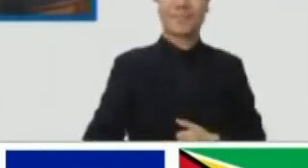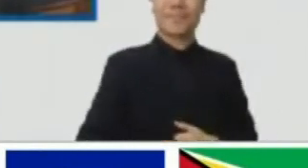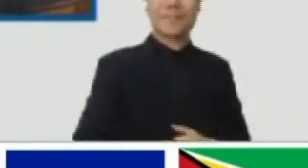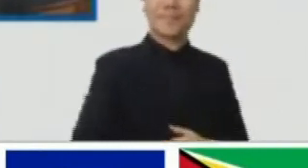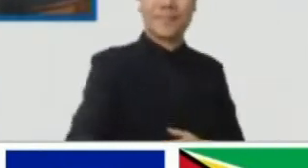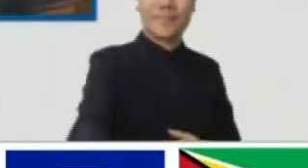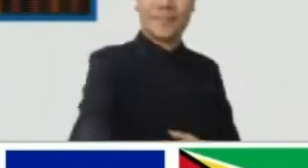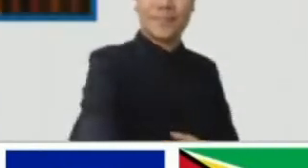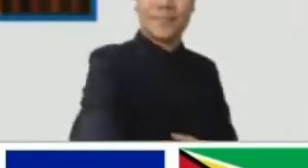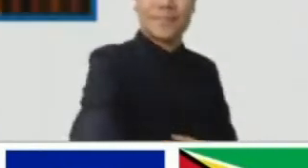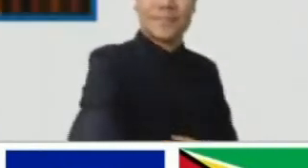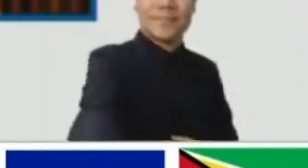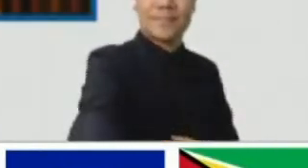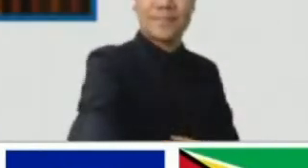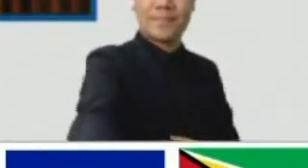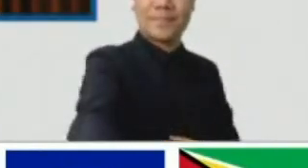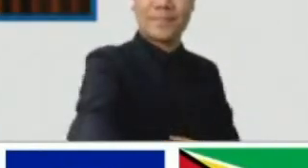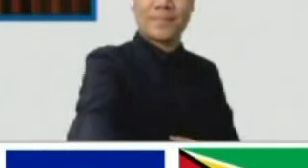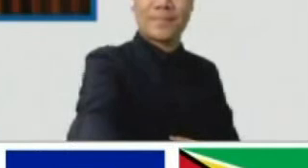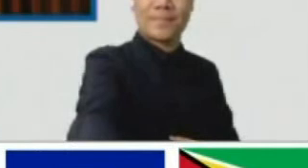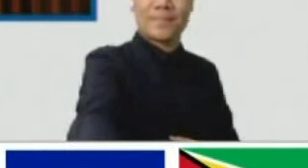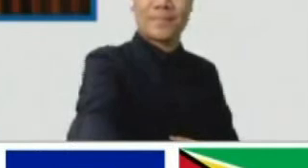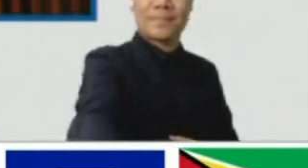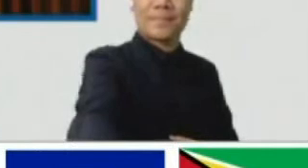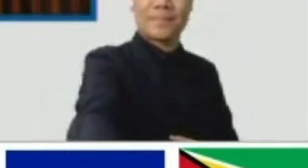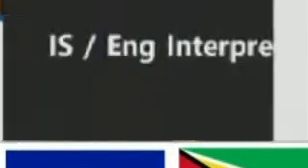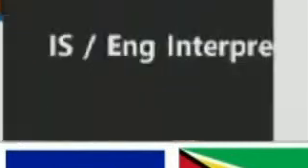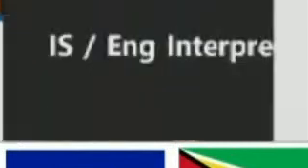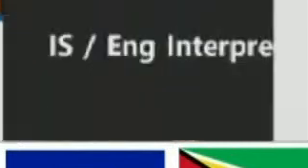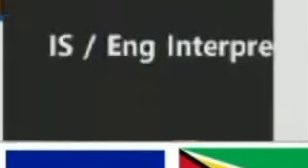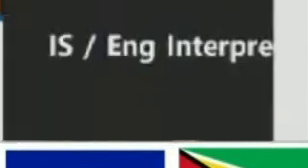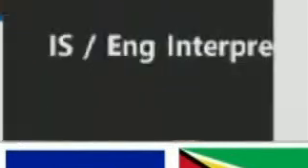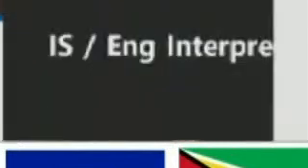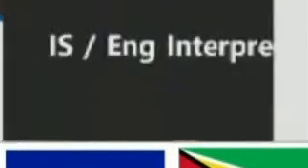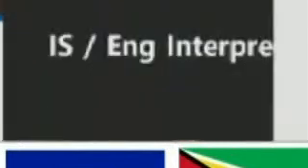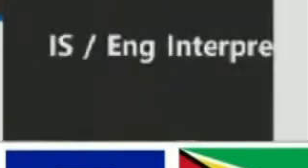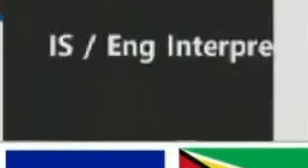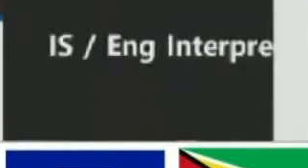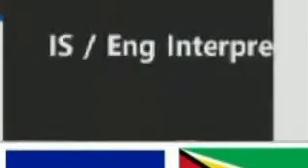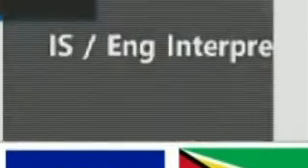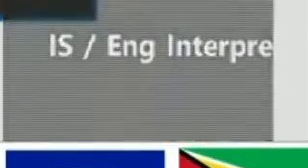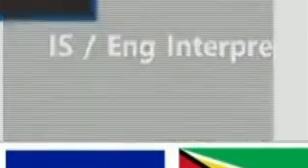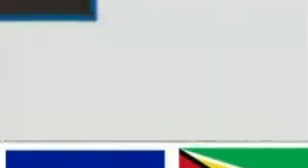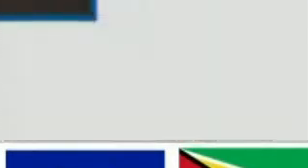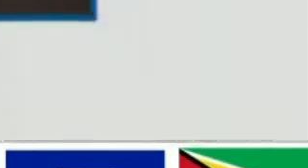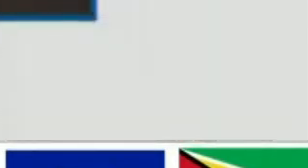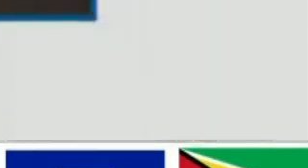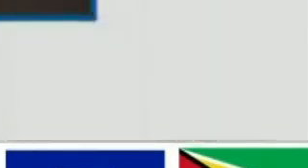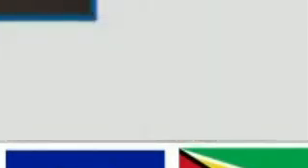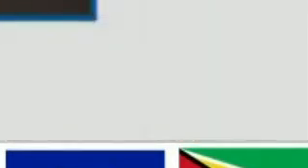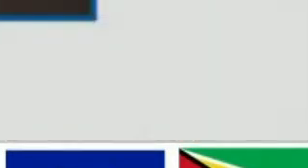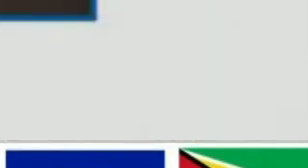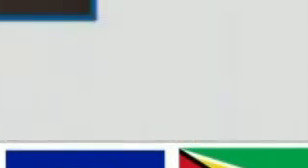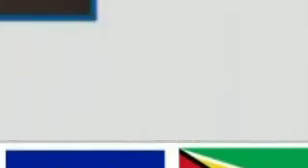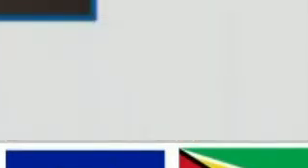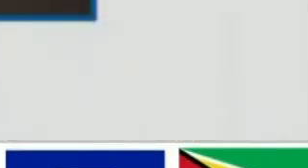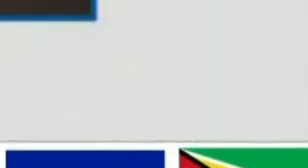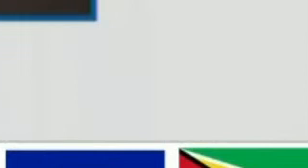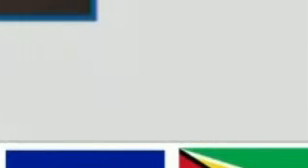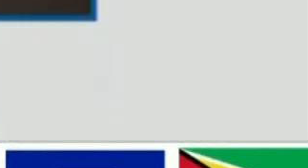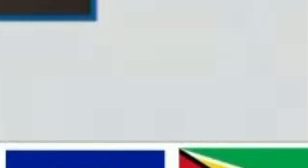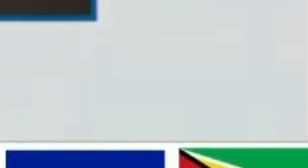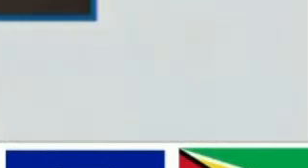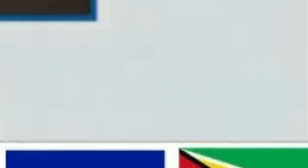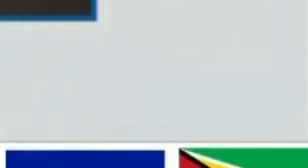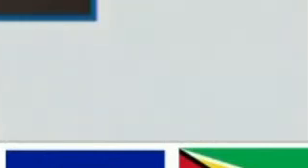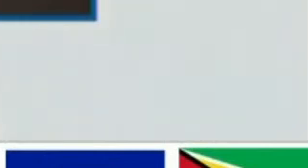Ms. Mami Mitsutori. Ladies and gentlemen, as host, Jamaica has not only provided an anchor, a location for